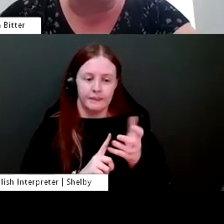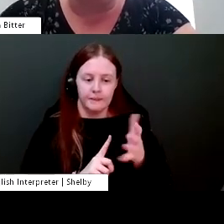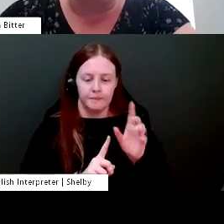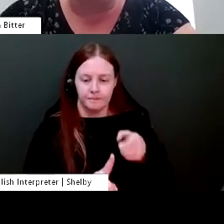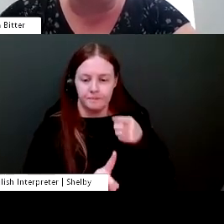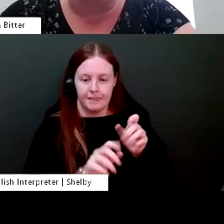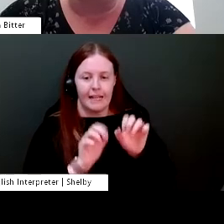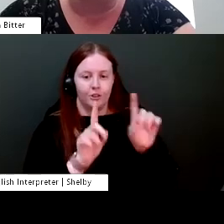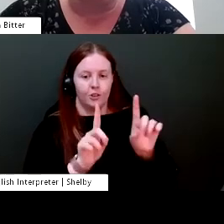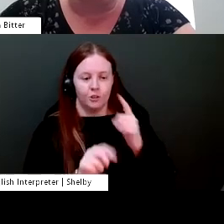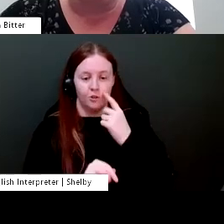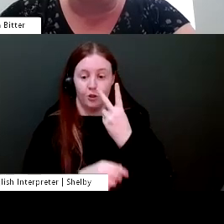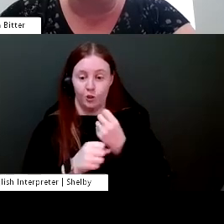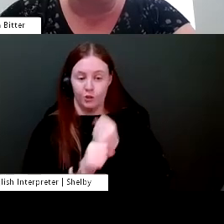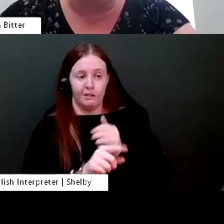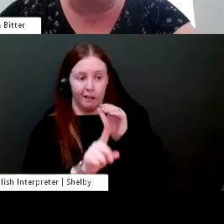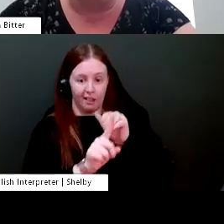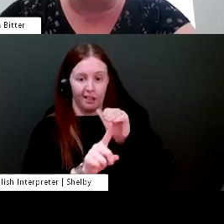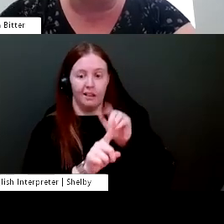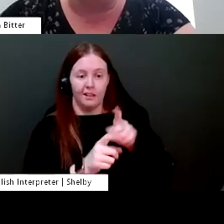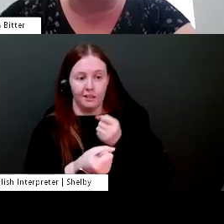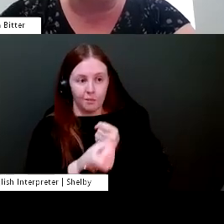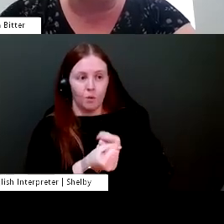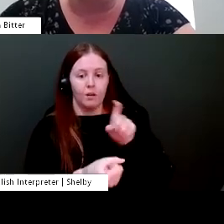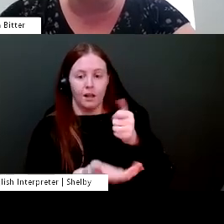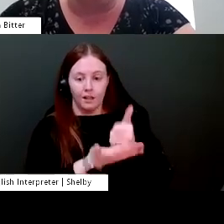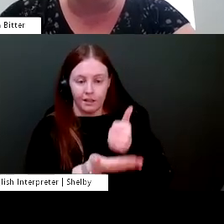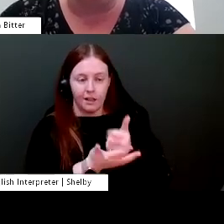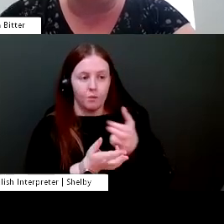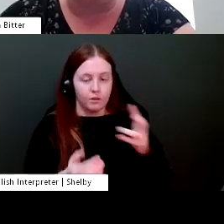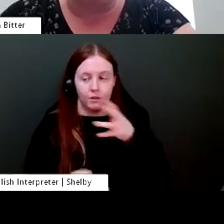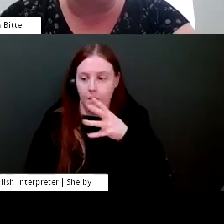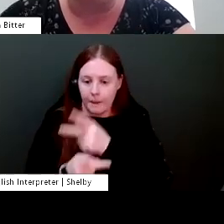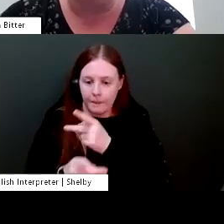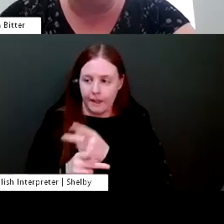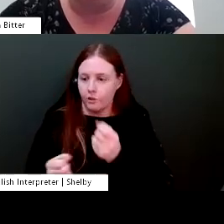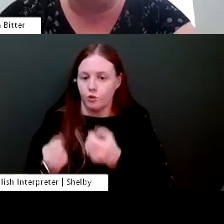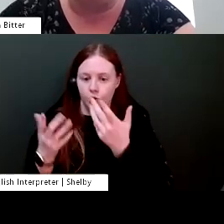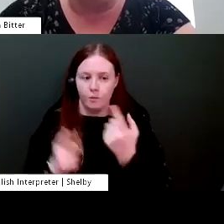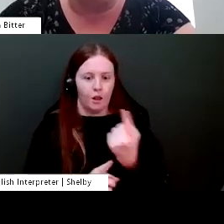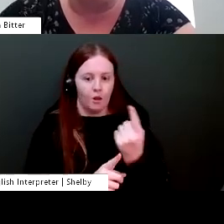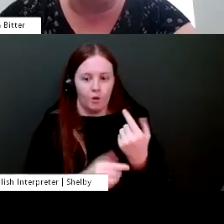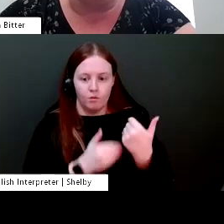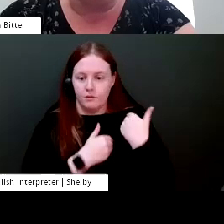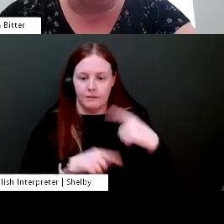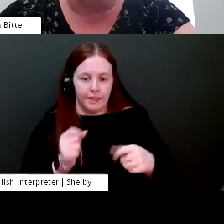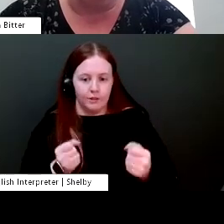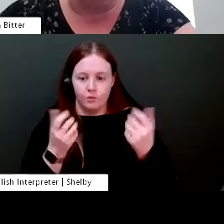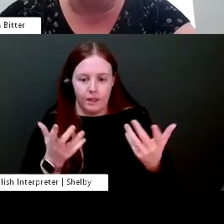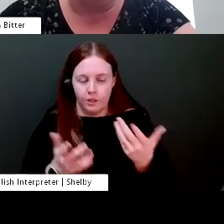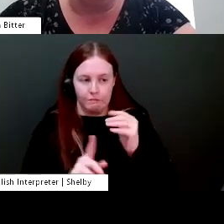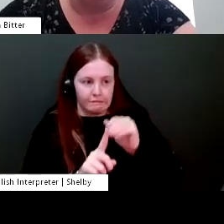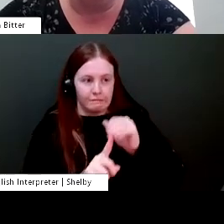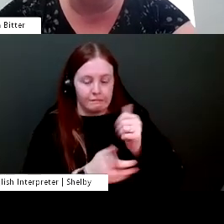he's asking for some supports and resources. Mom's care is just too much for him to handle. And yeah,